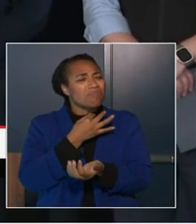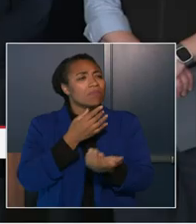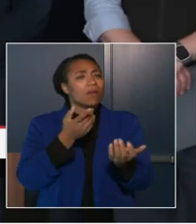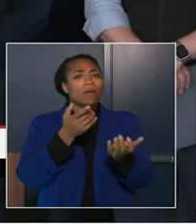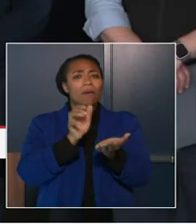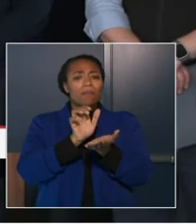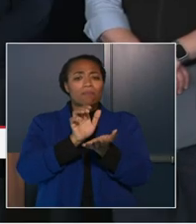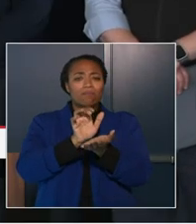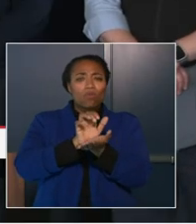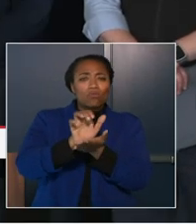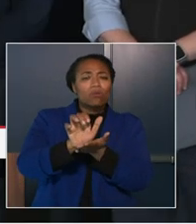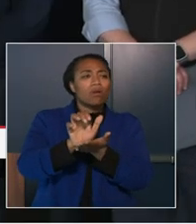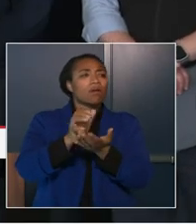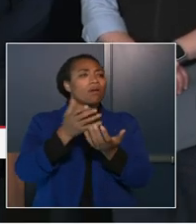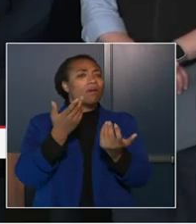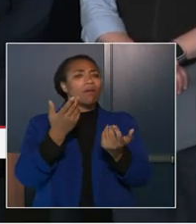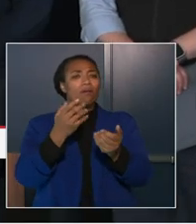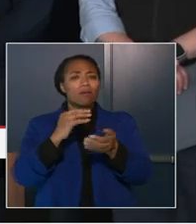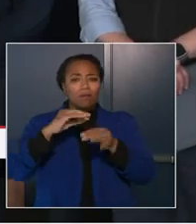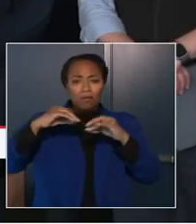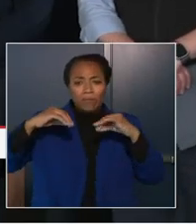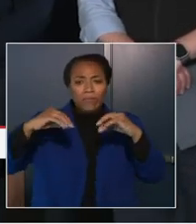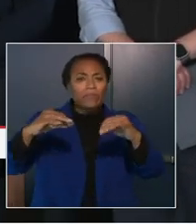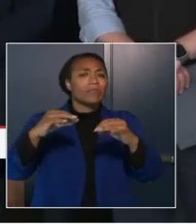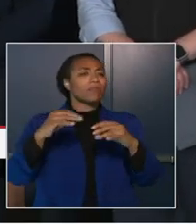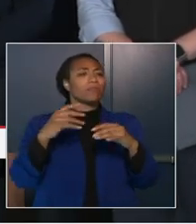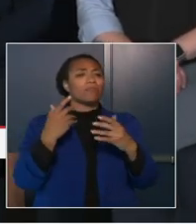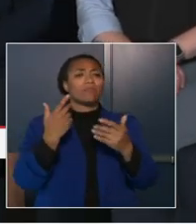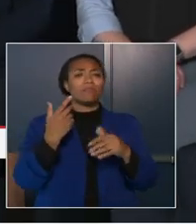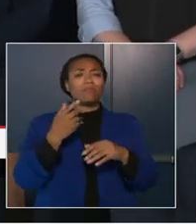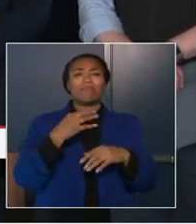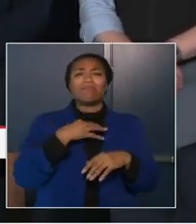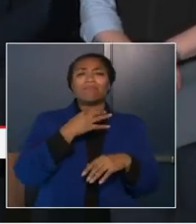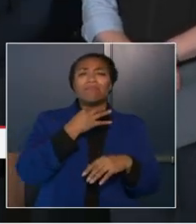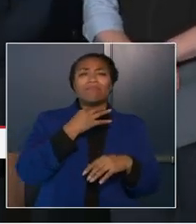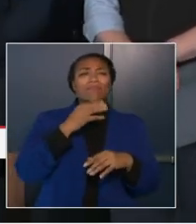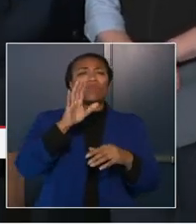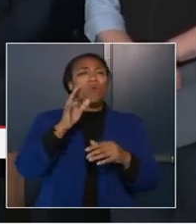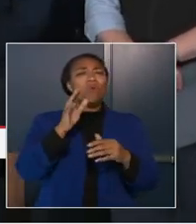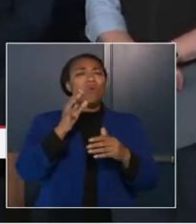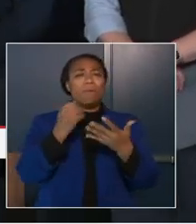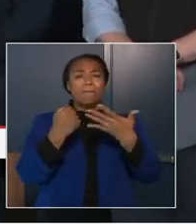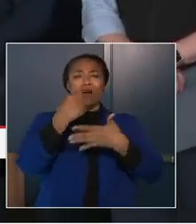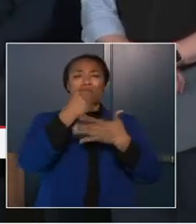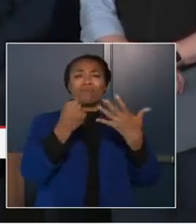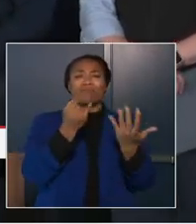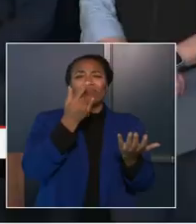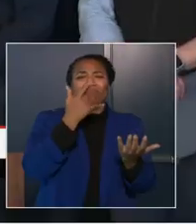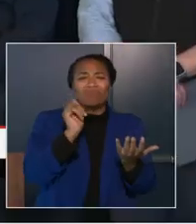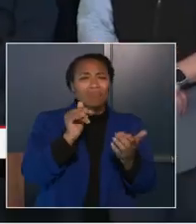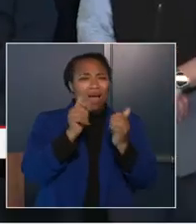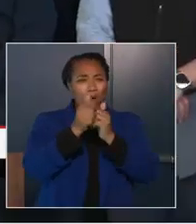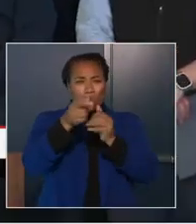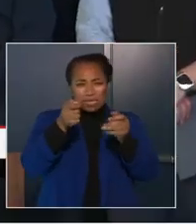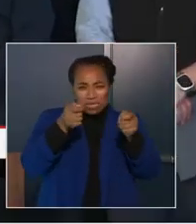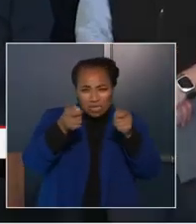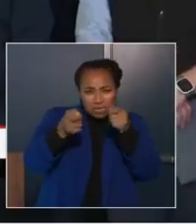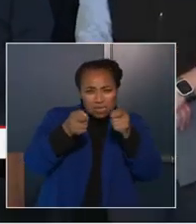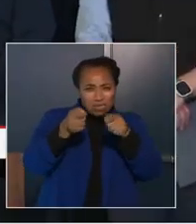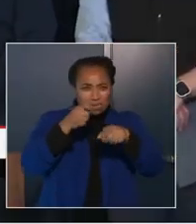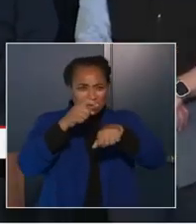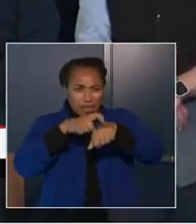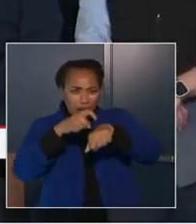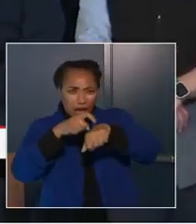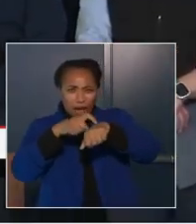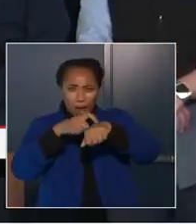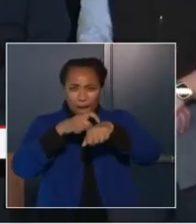primary roads, secondary roads, kind of tertiary roads, just sort of how are you going to attack this given the timing and, if I'm a